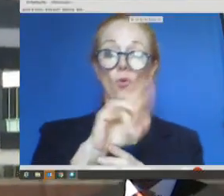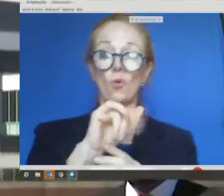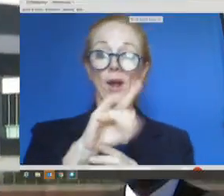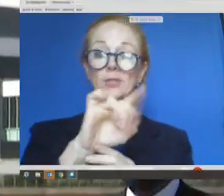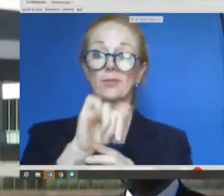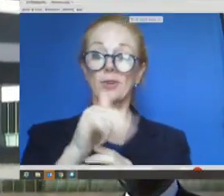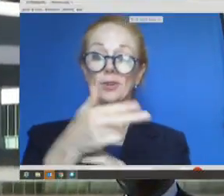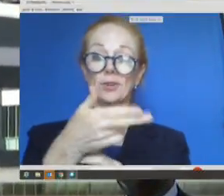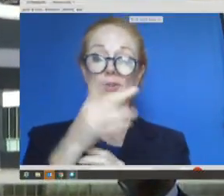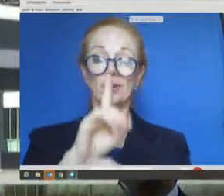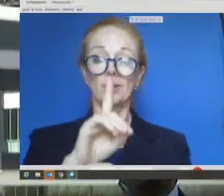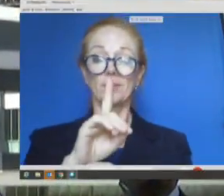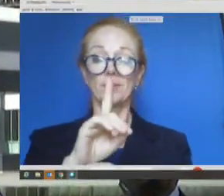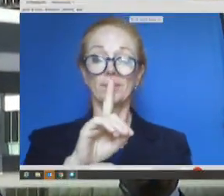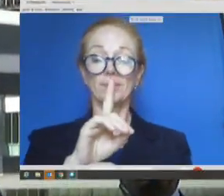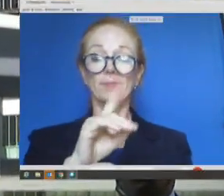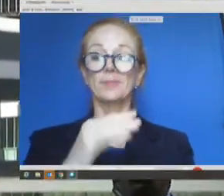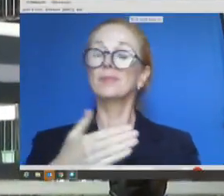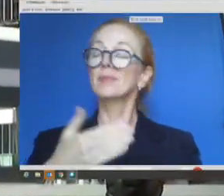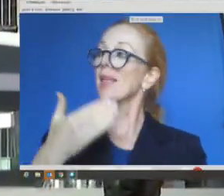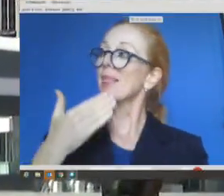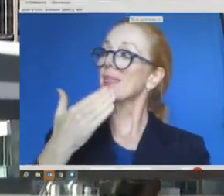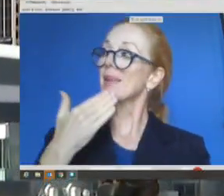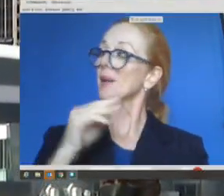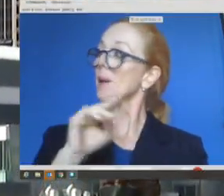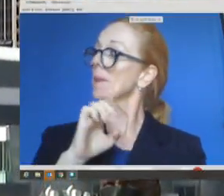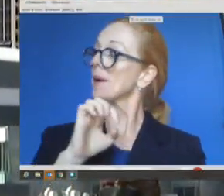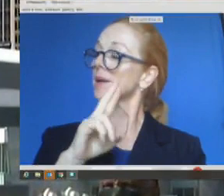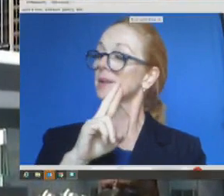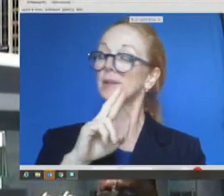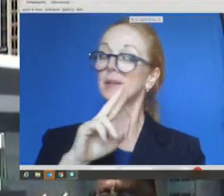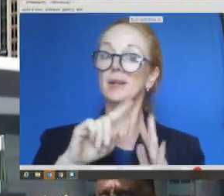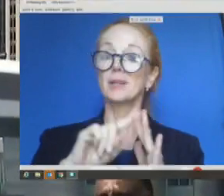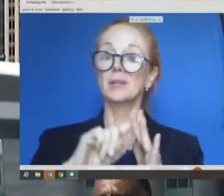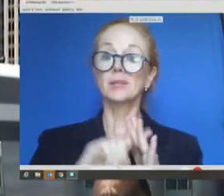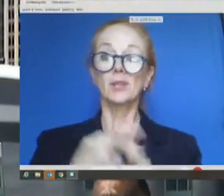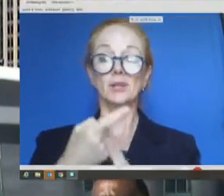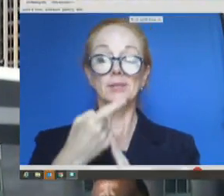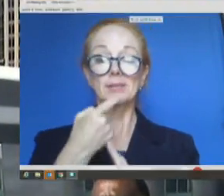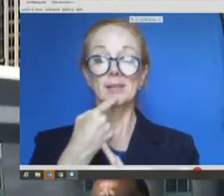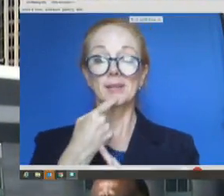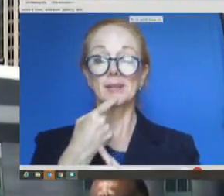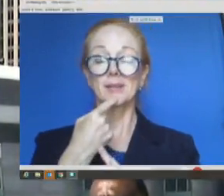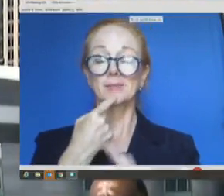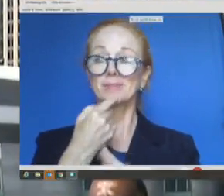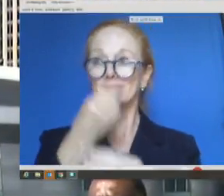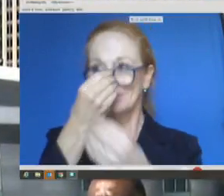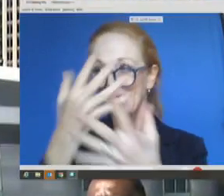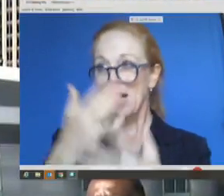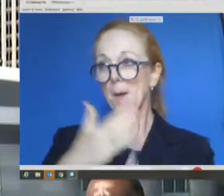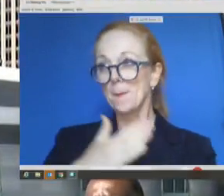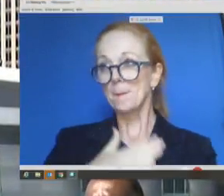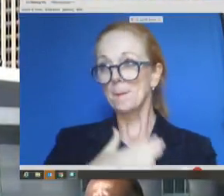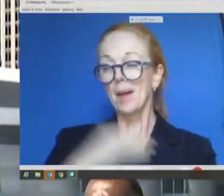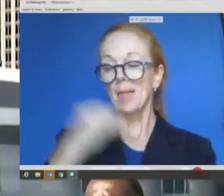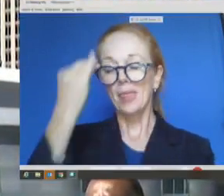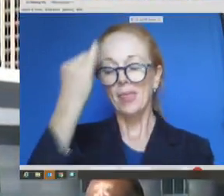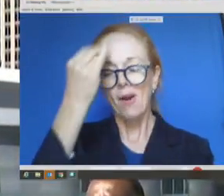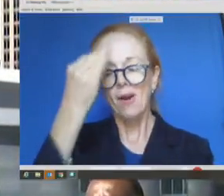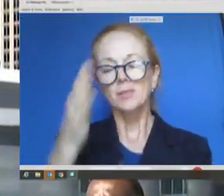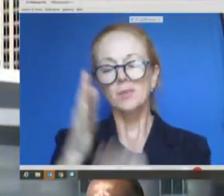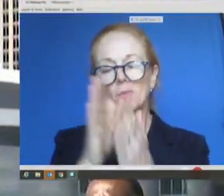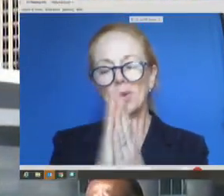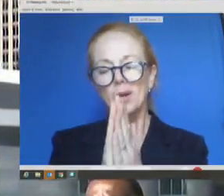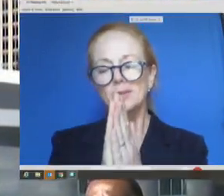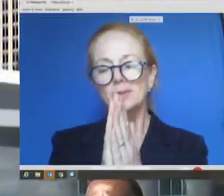Thank you, Mayor Lyles. Let me start by saying that my thoughts and prayers are with the Easter family. While